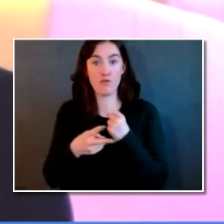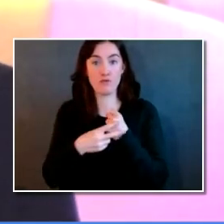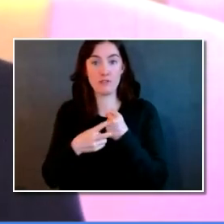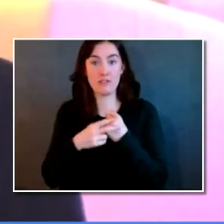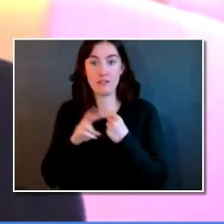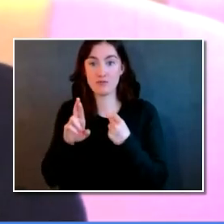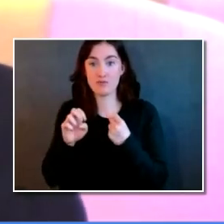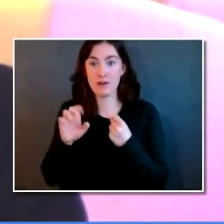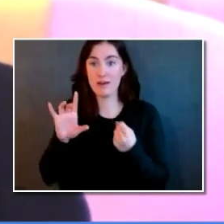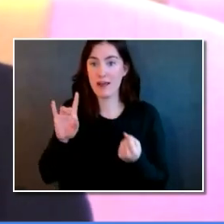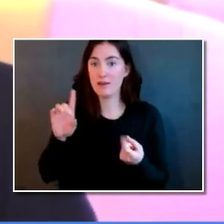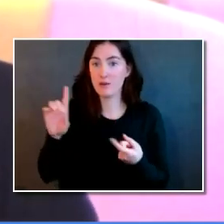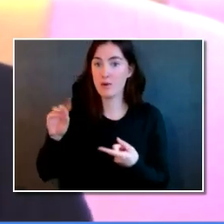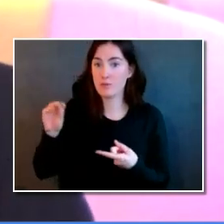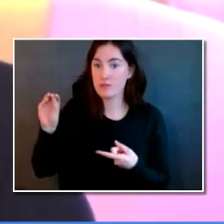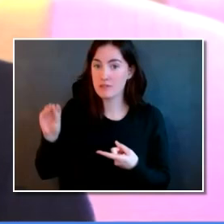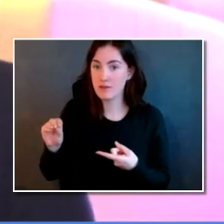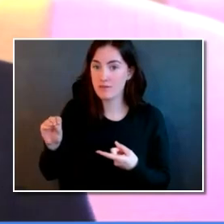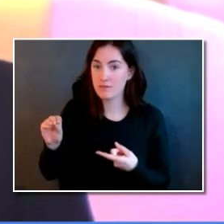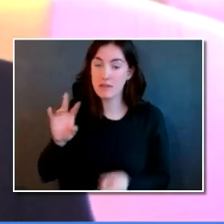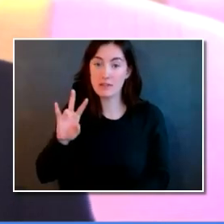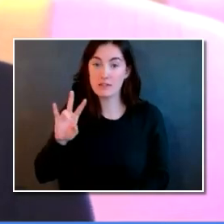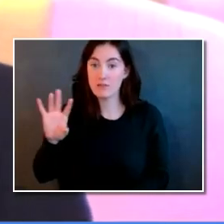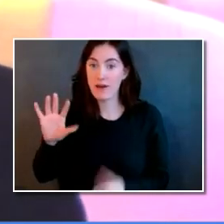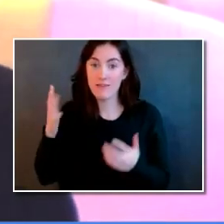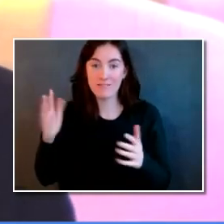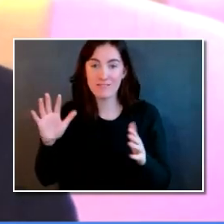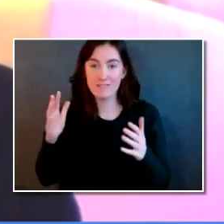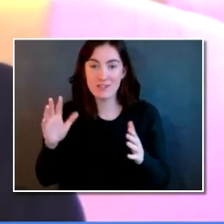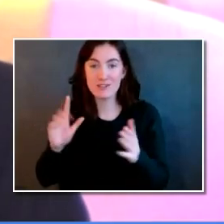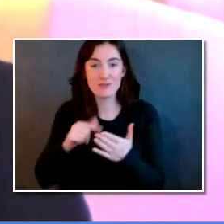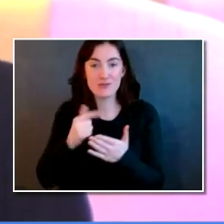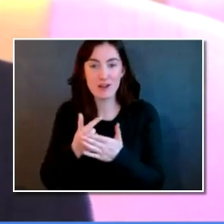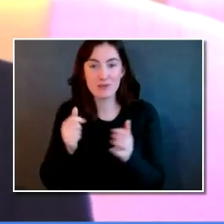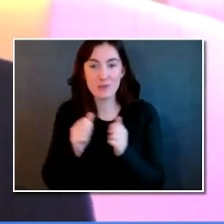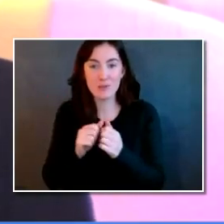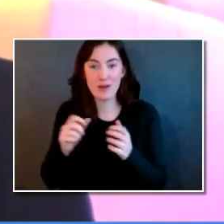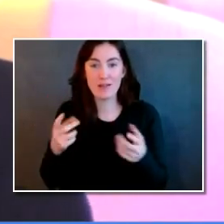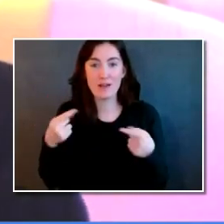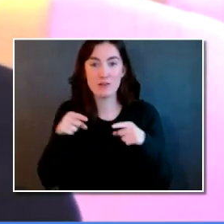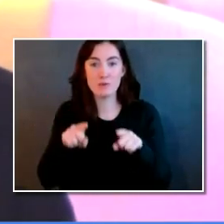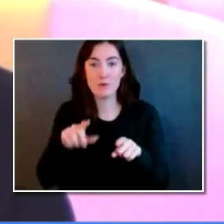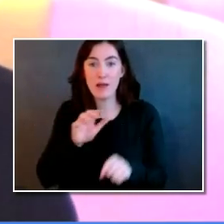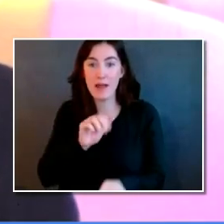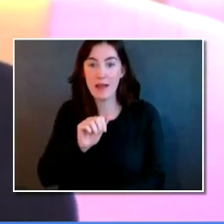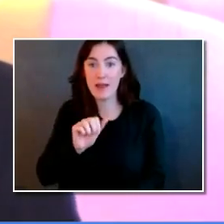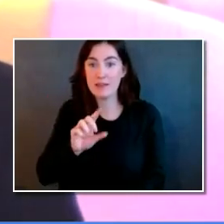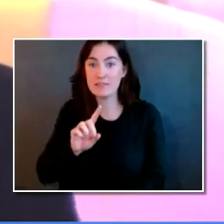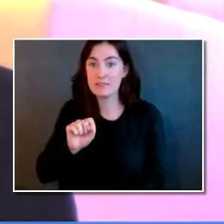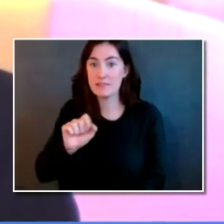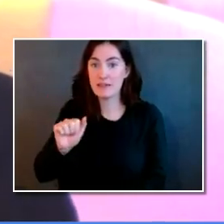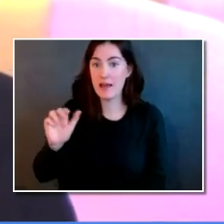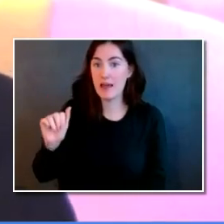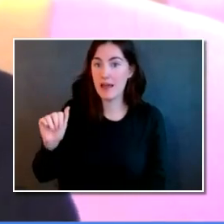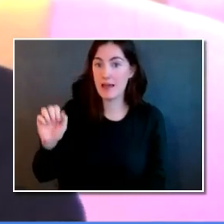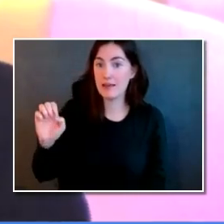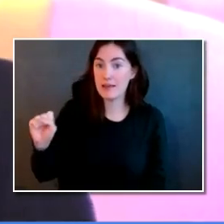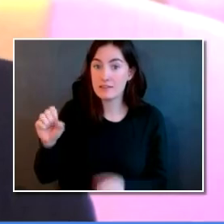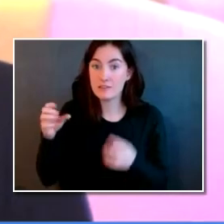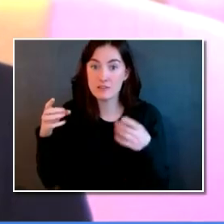81%. 75 have already graduated with a dual AADTA and AAS degree in